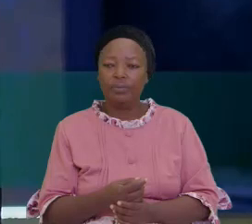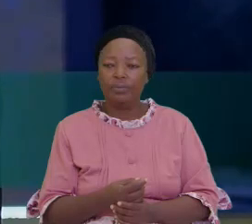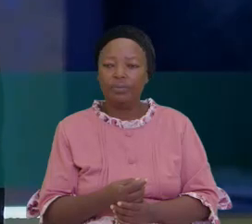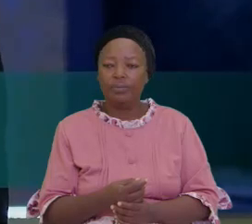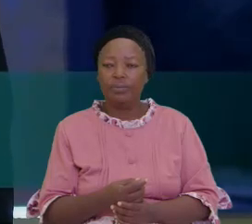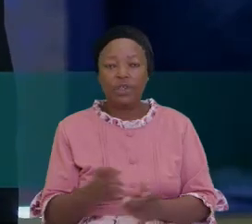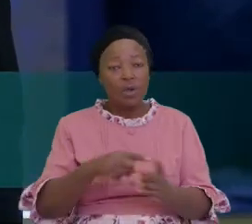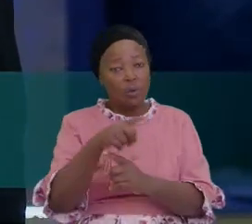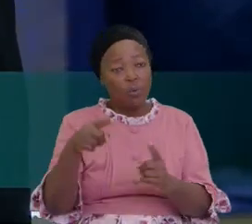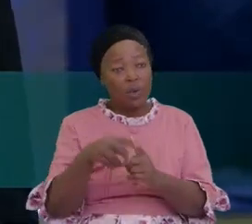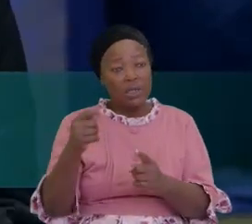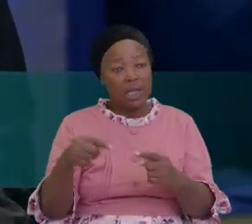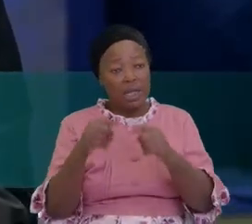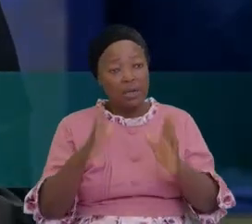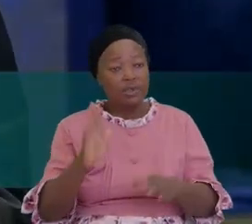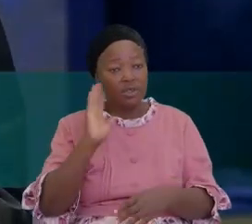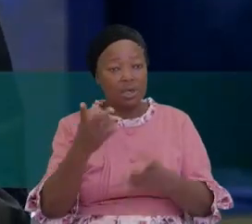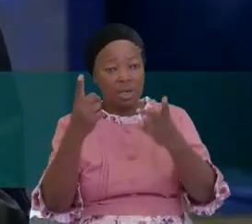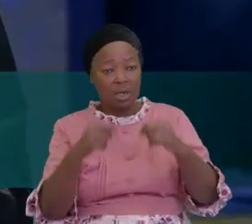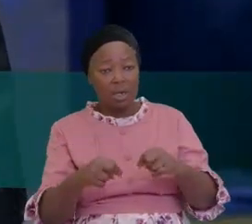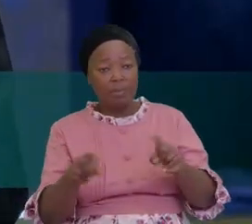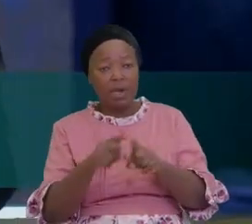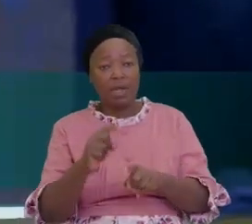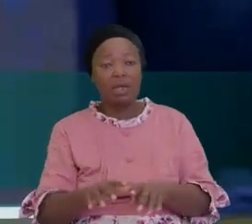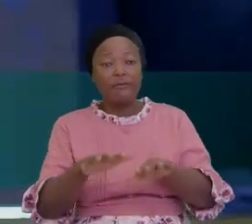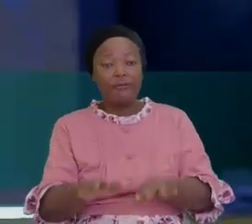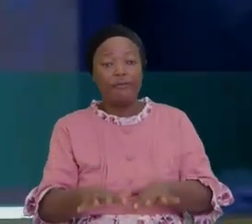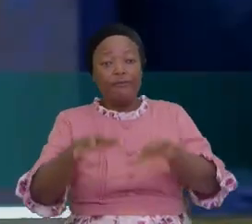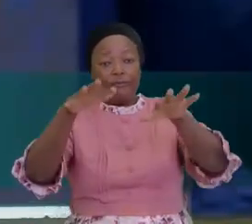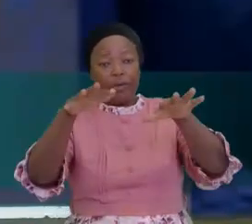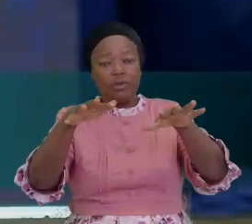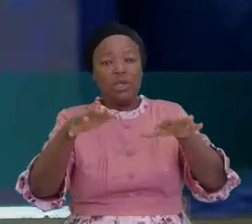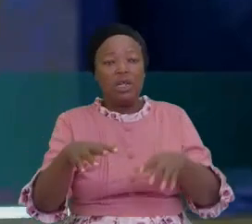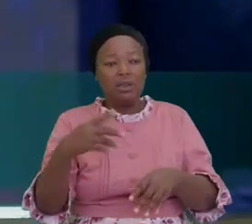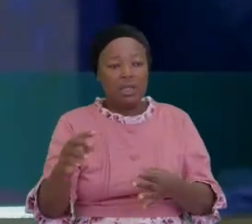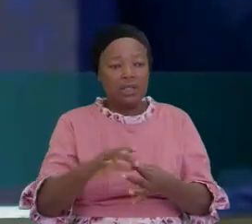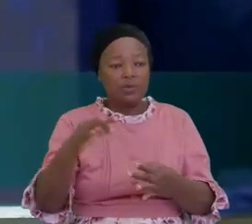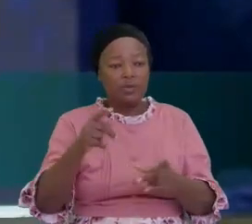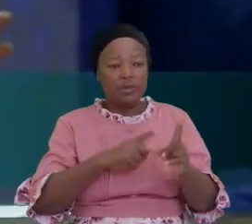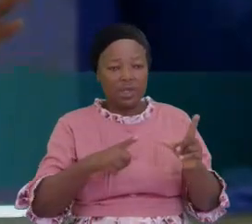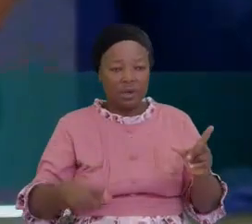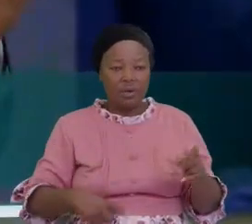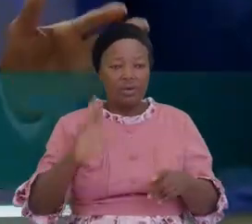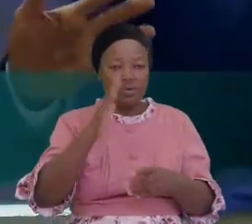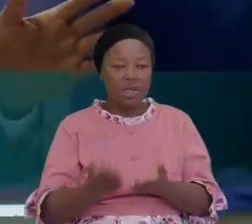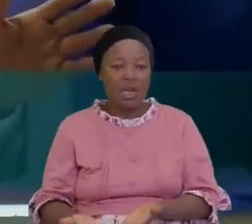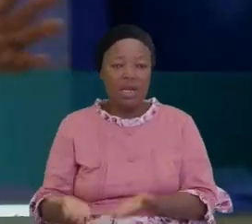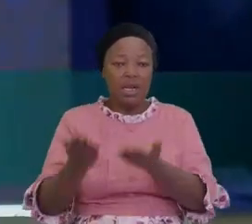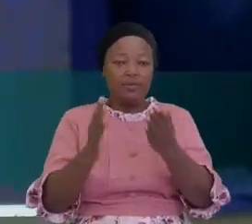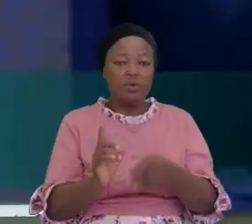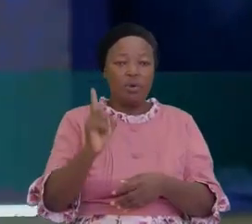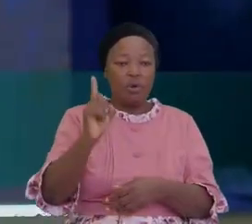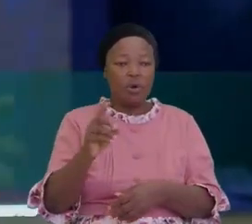When the enemy shall come like a flood, the spirit of the Lord shall lift up